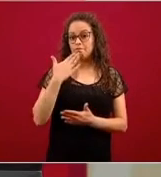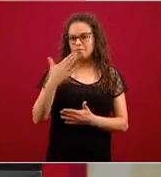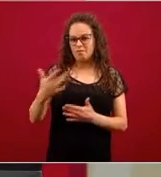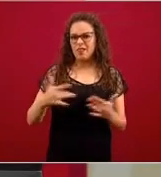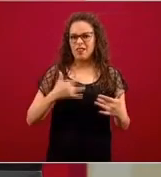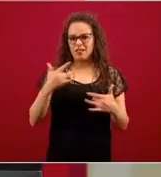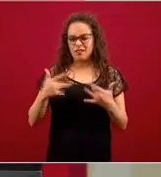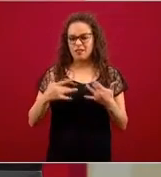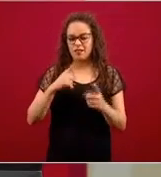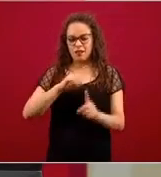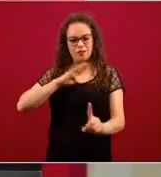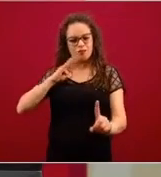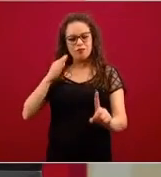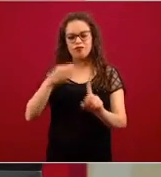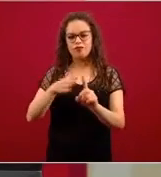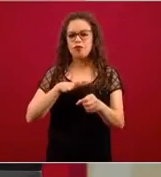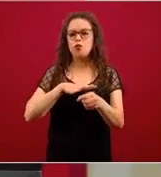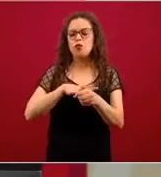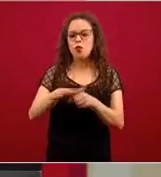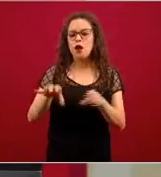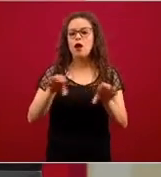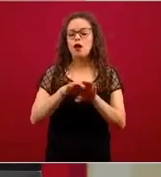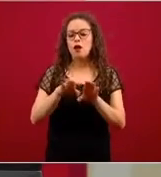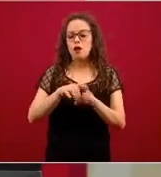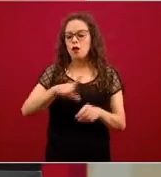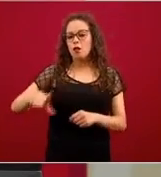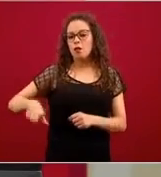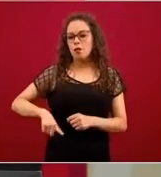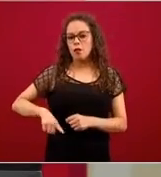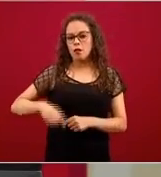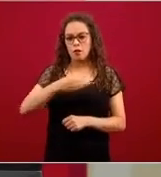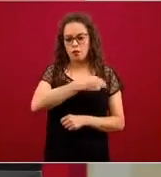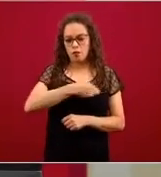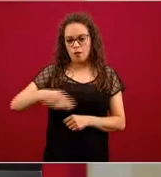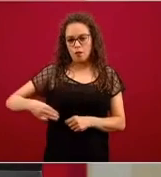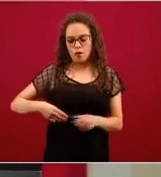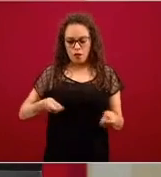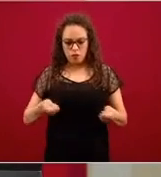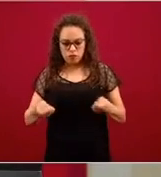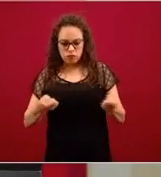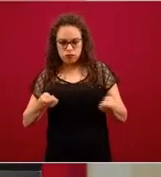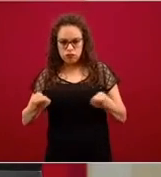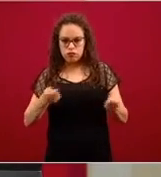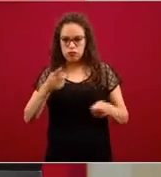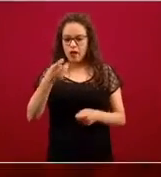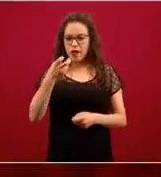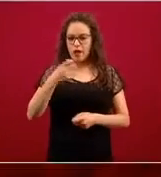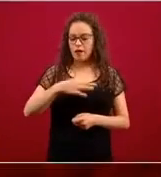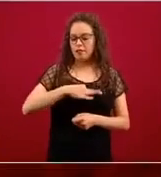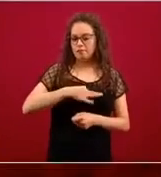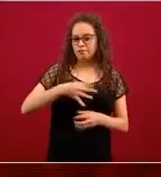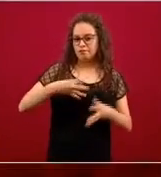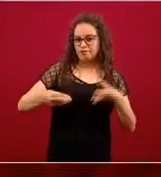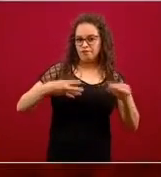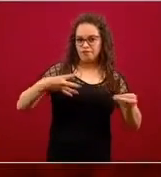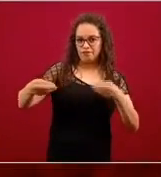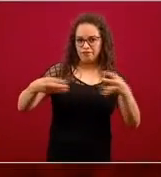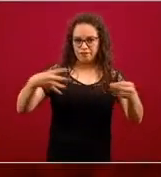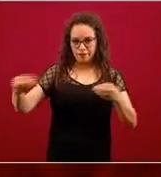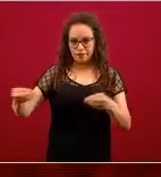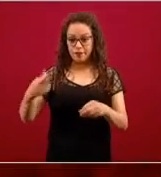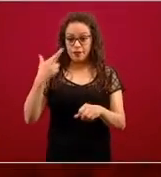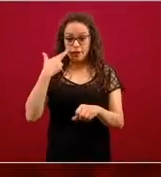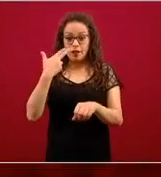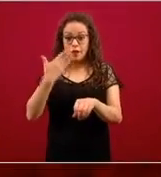we found it very stimulating and refreshing, because their focus is what is the role that municipal